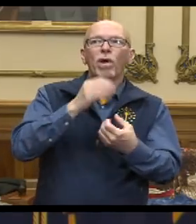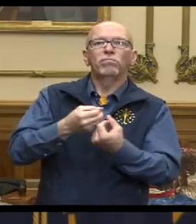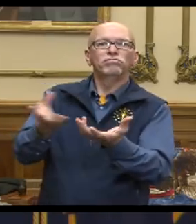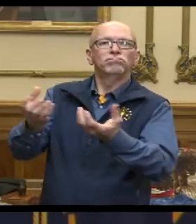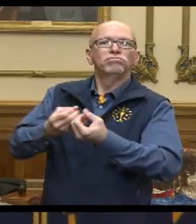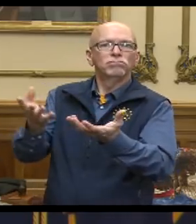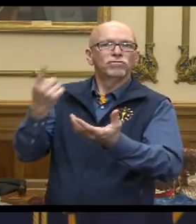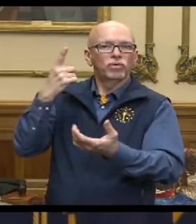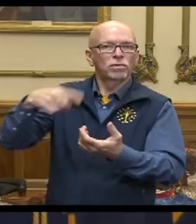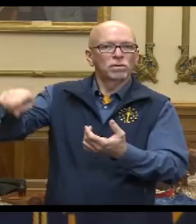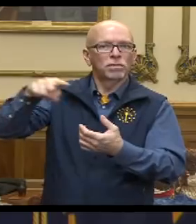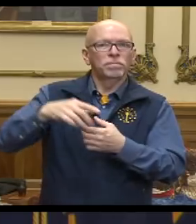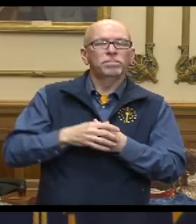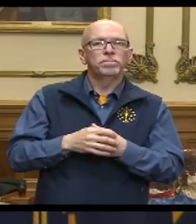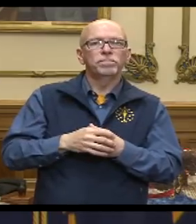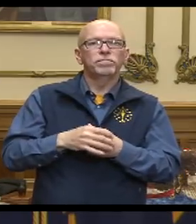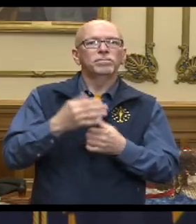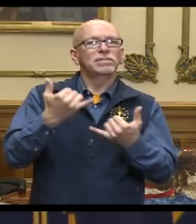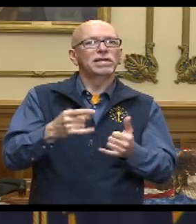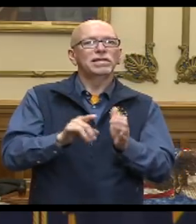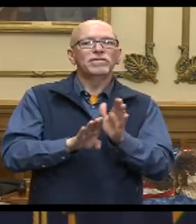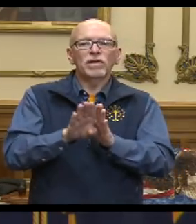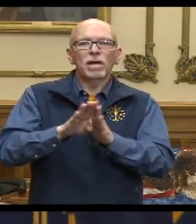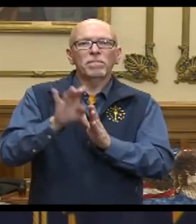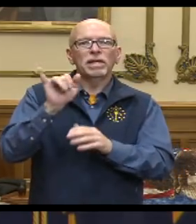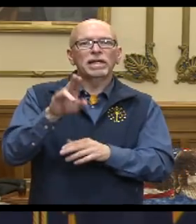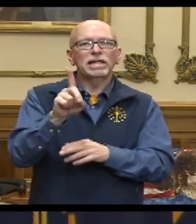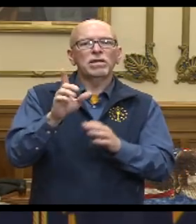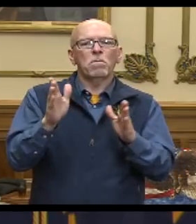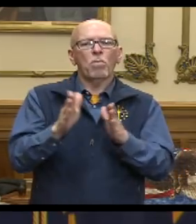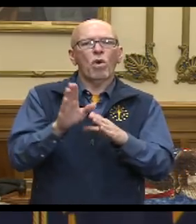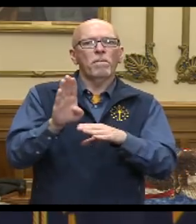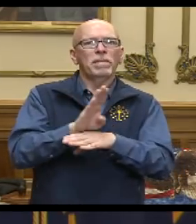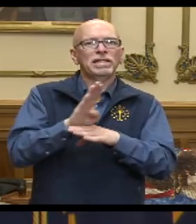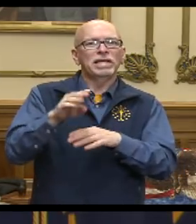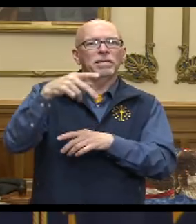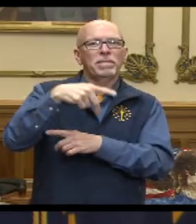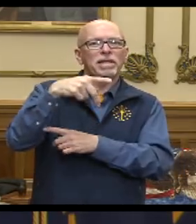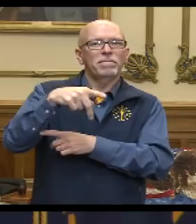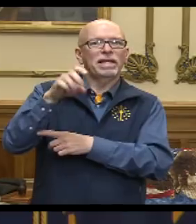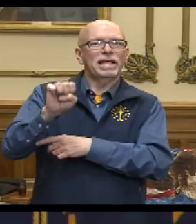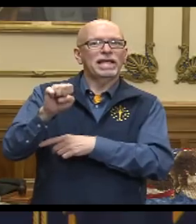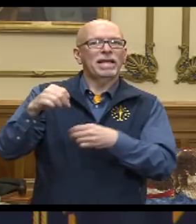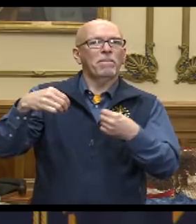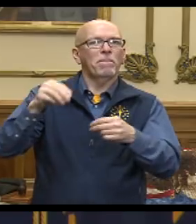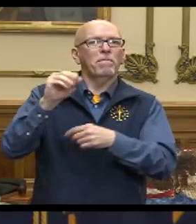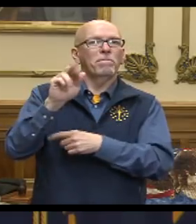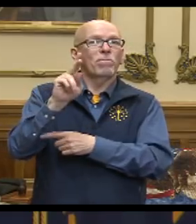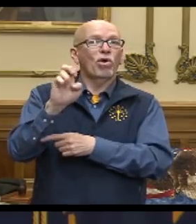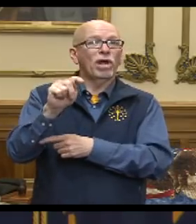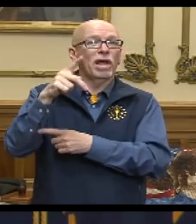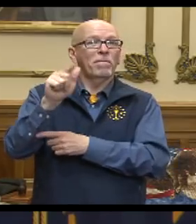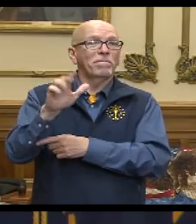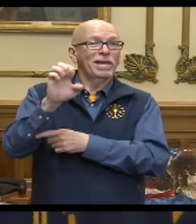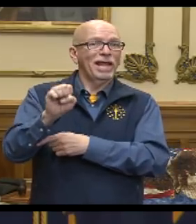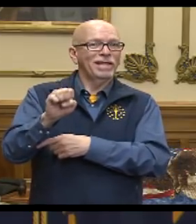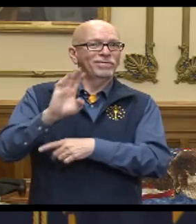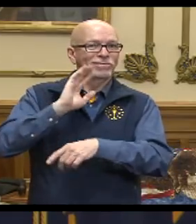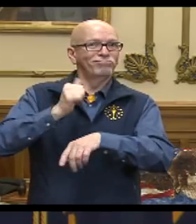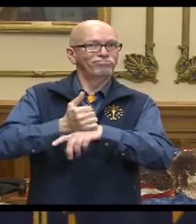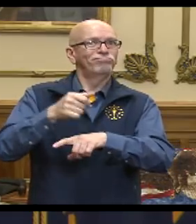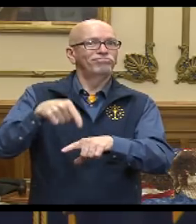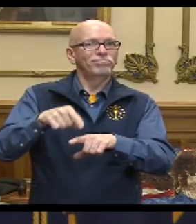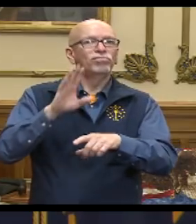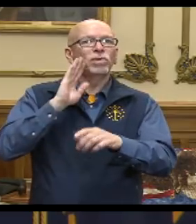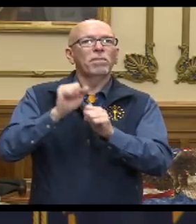materials. We're developing the Indiana Small Business PPE Marketplace to provide